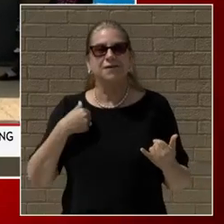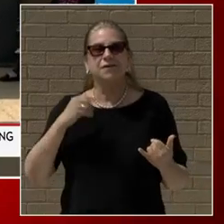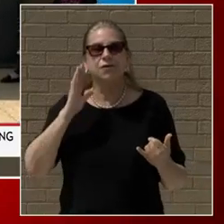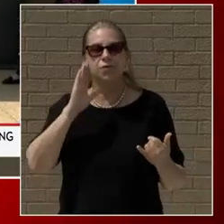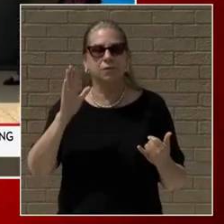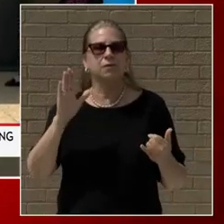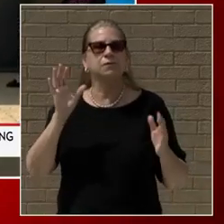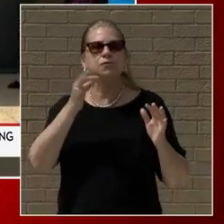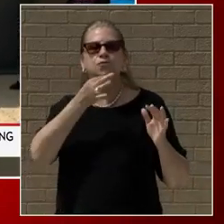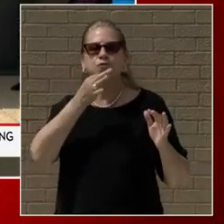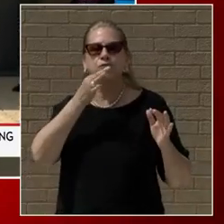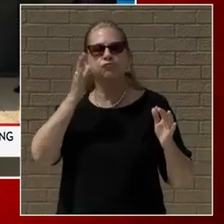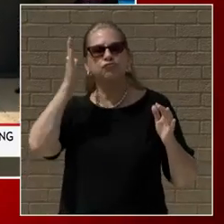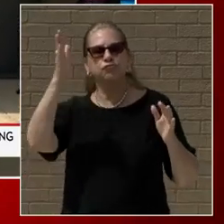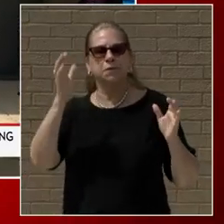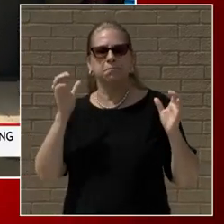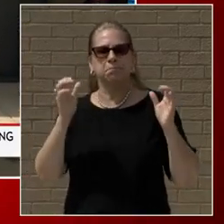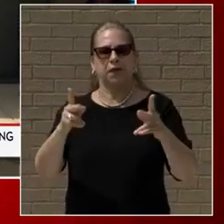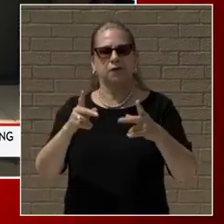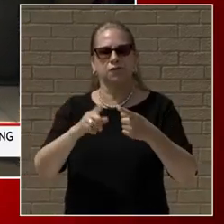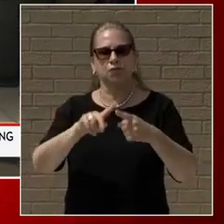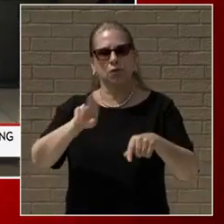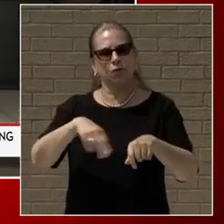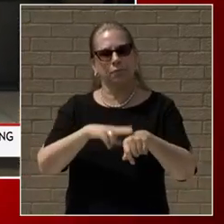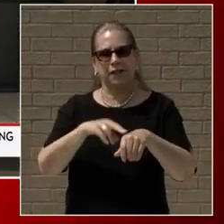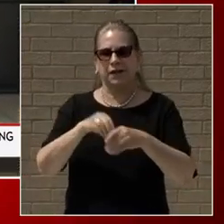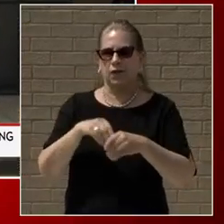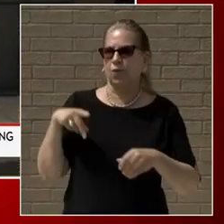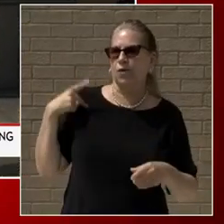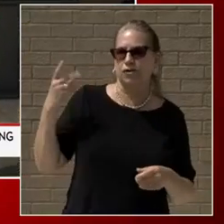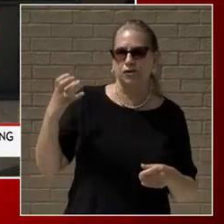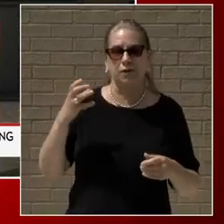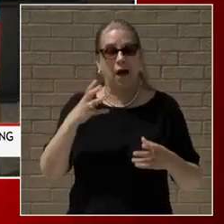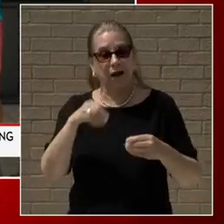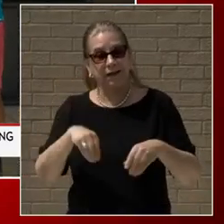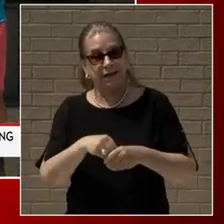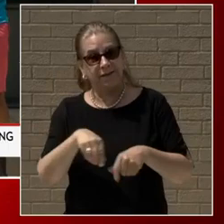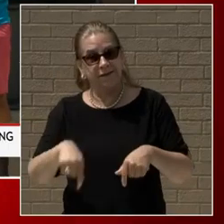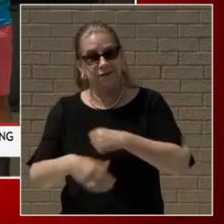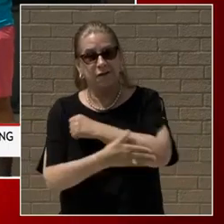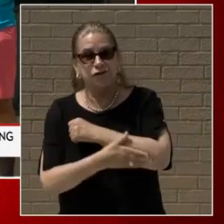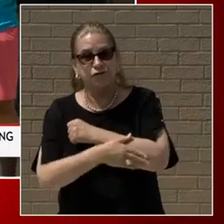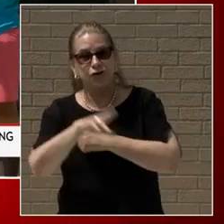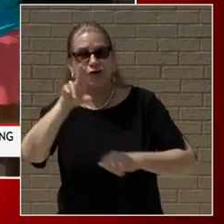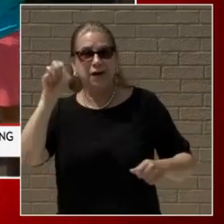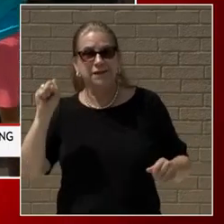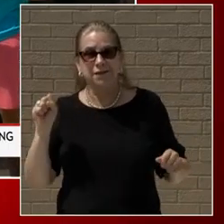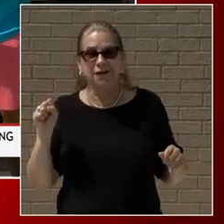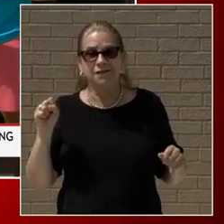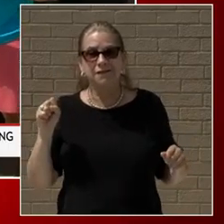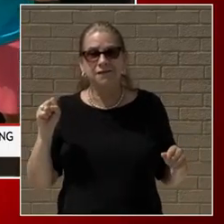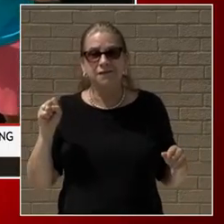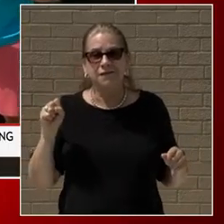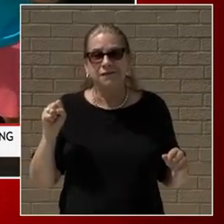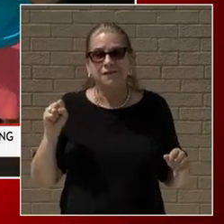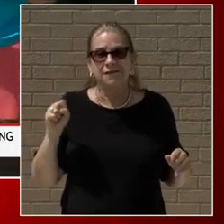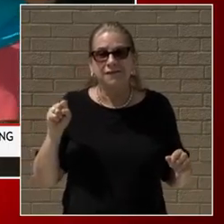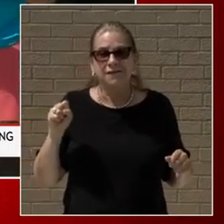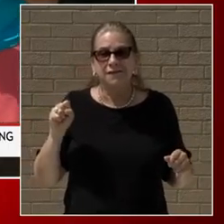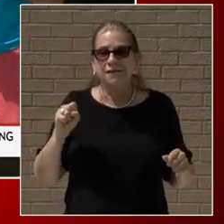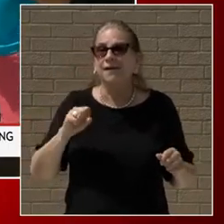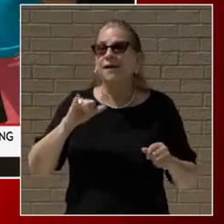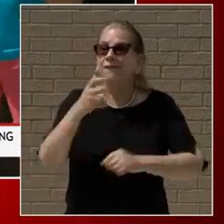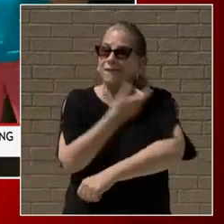normal in our city, in our country, and in our world. It's also the way that we're going to protect our